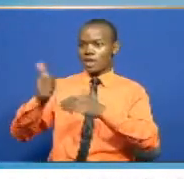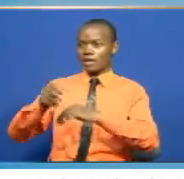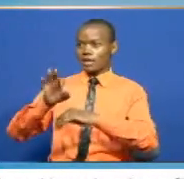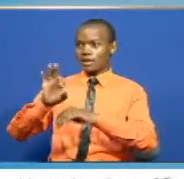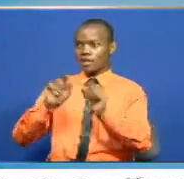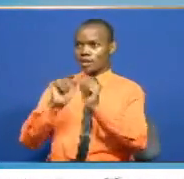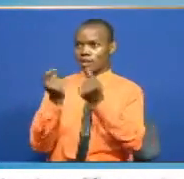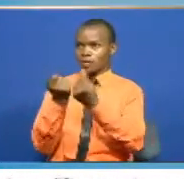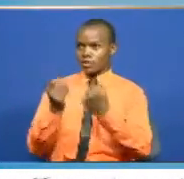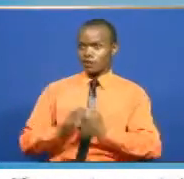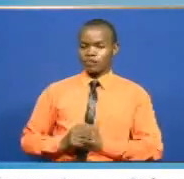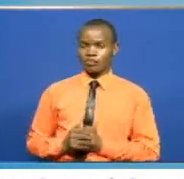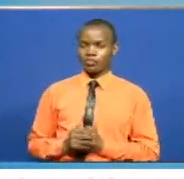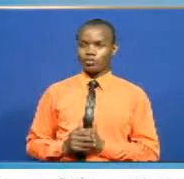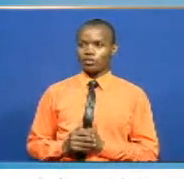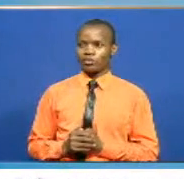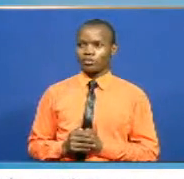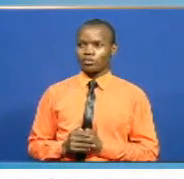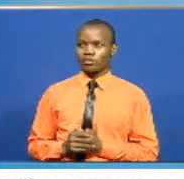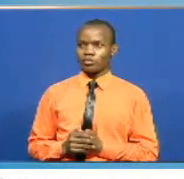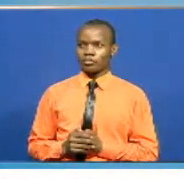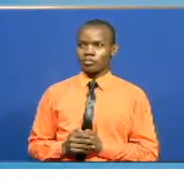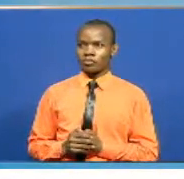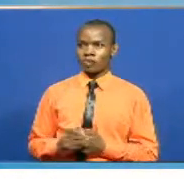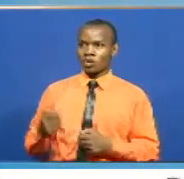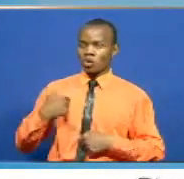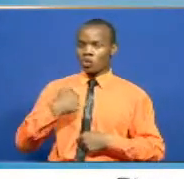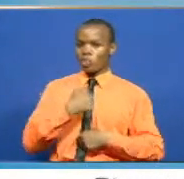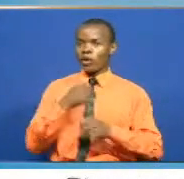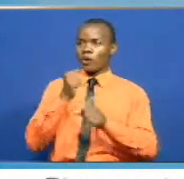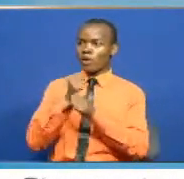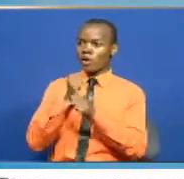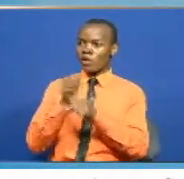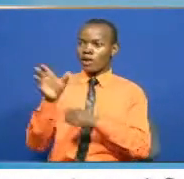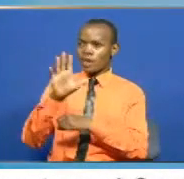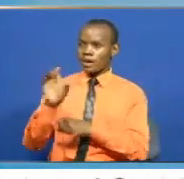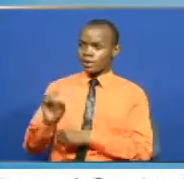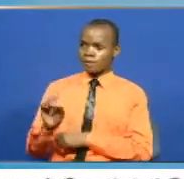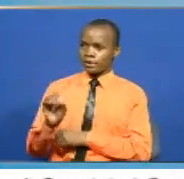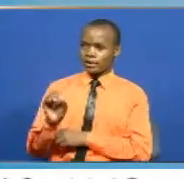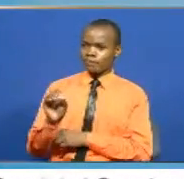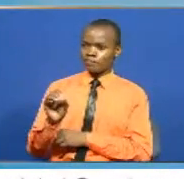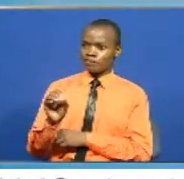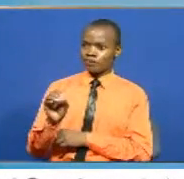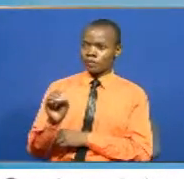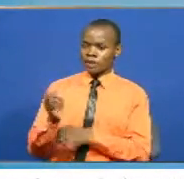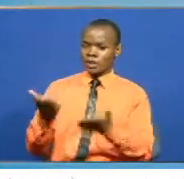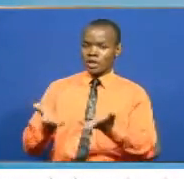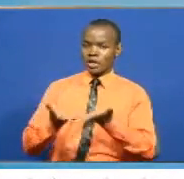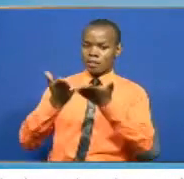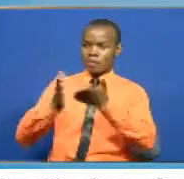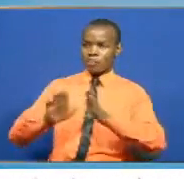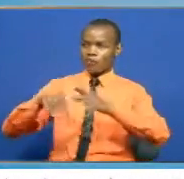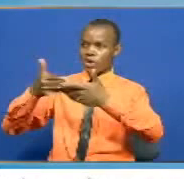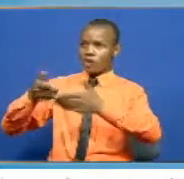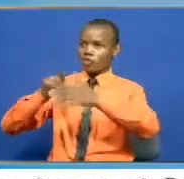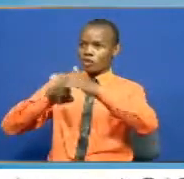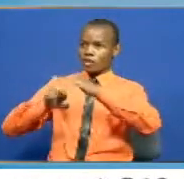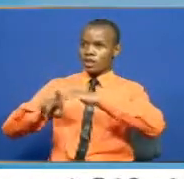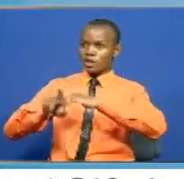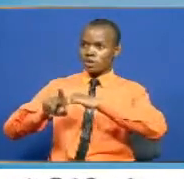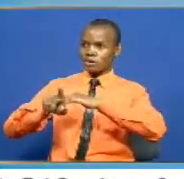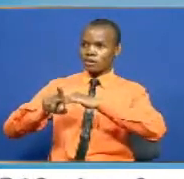the other three teams. So one, we're working on our percentage to improve our short selection